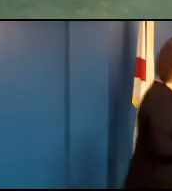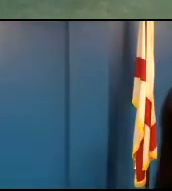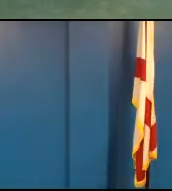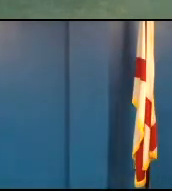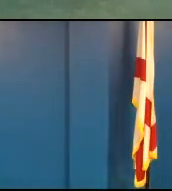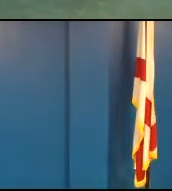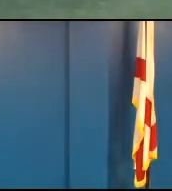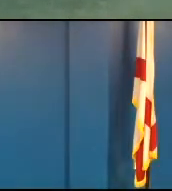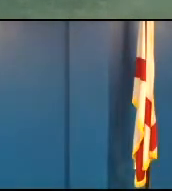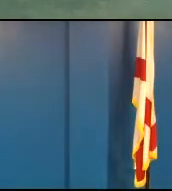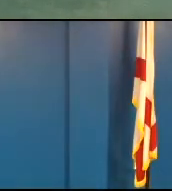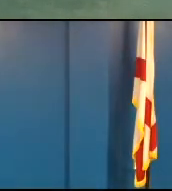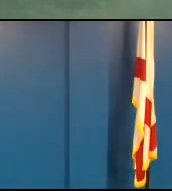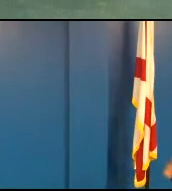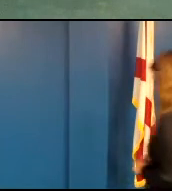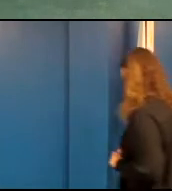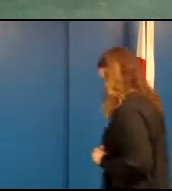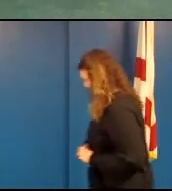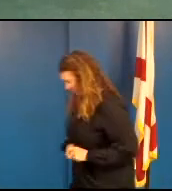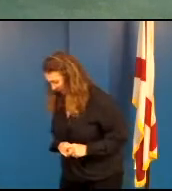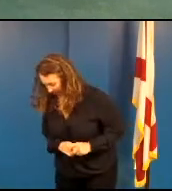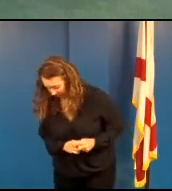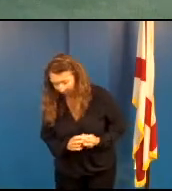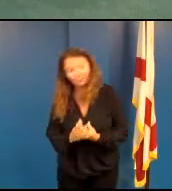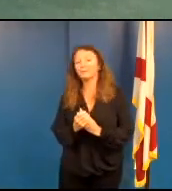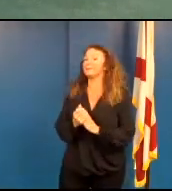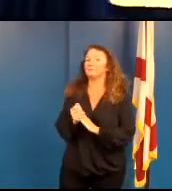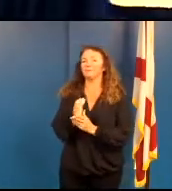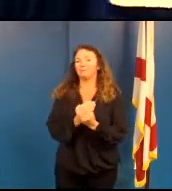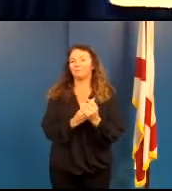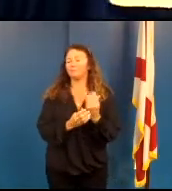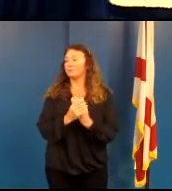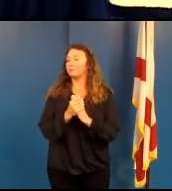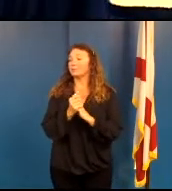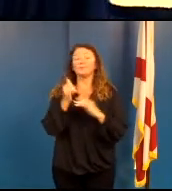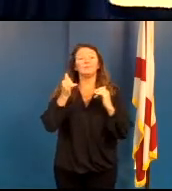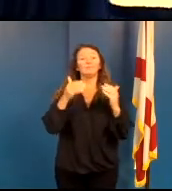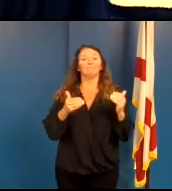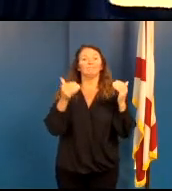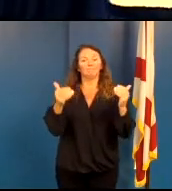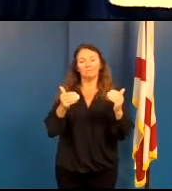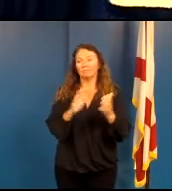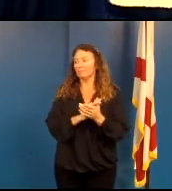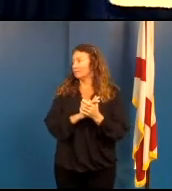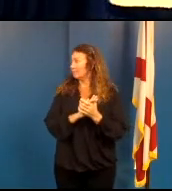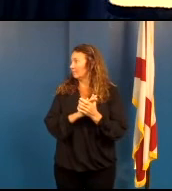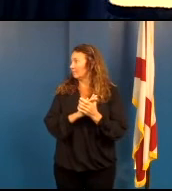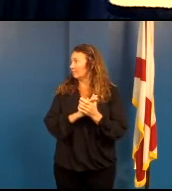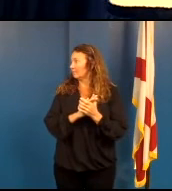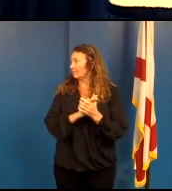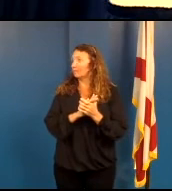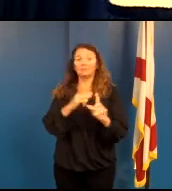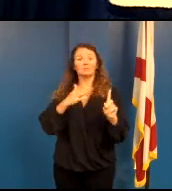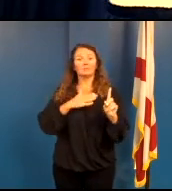you so much. You too. Bye-bye. Thank you all. Thank you. All right. Moving on to our